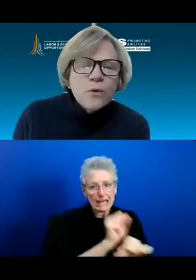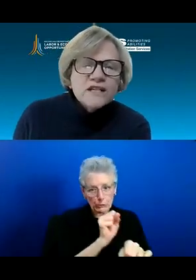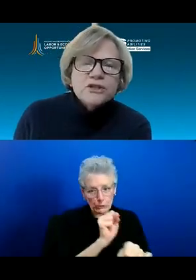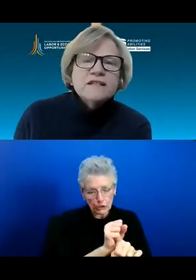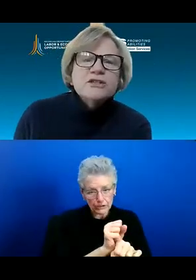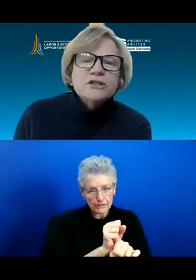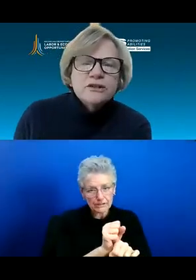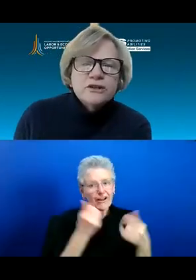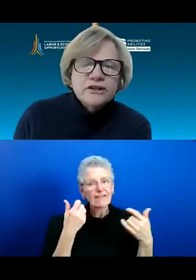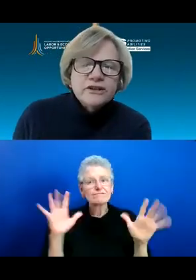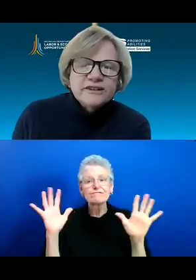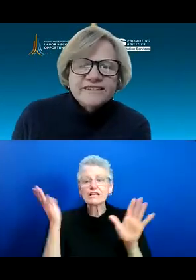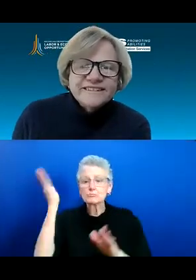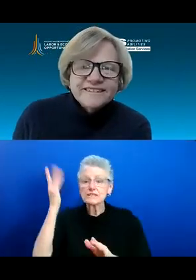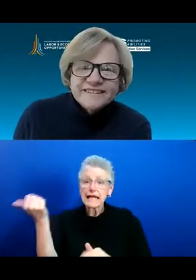Any questions?